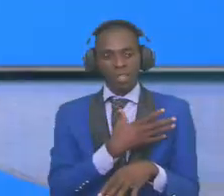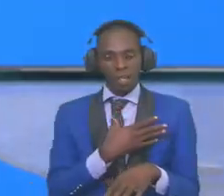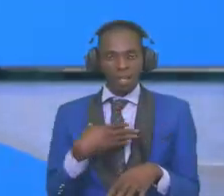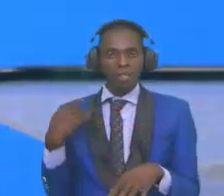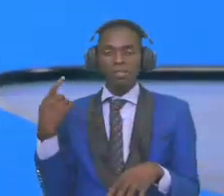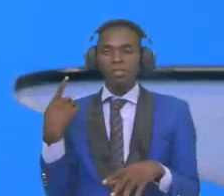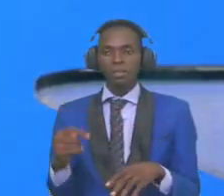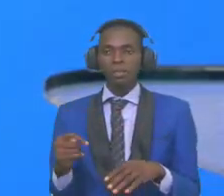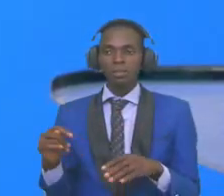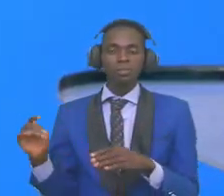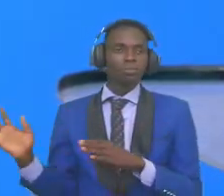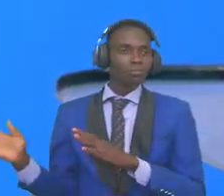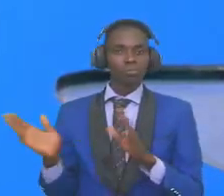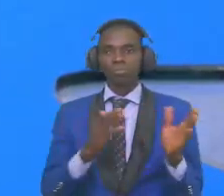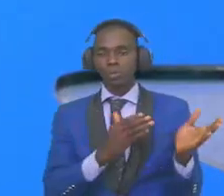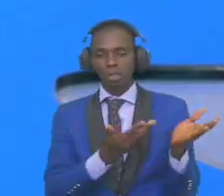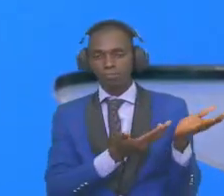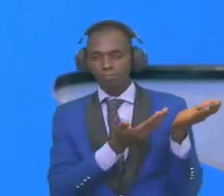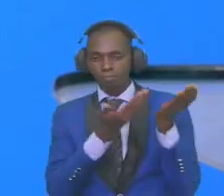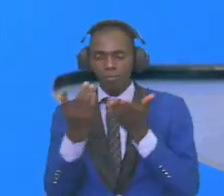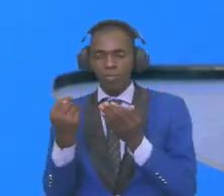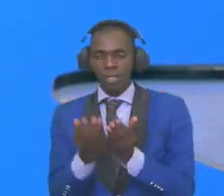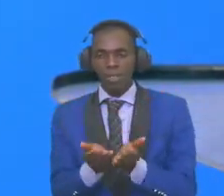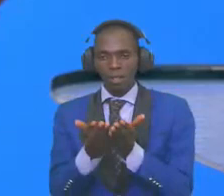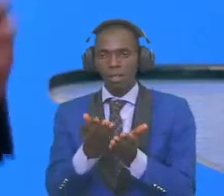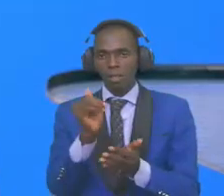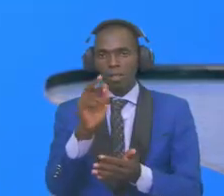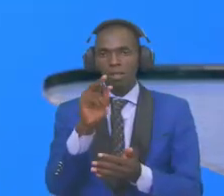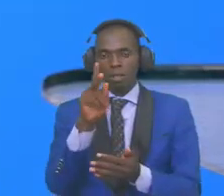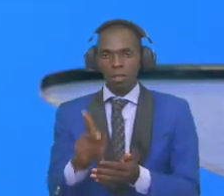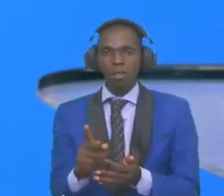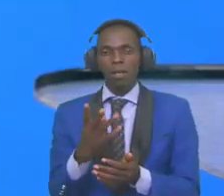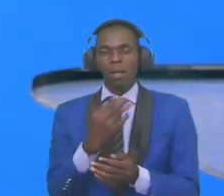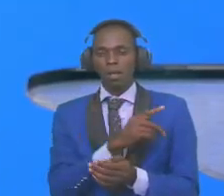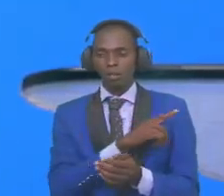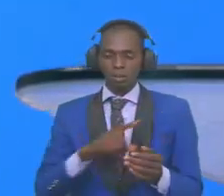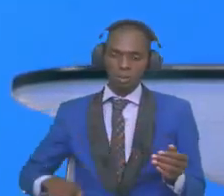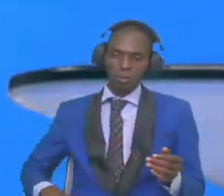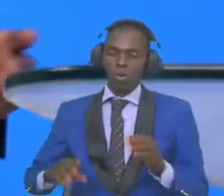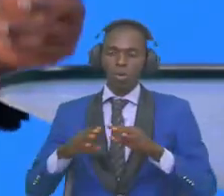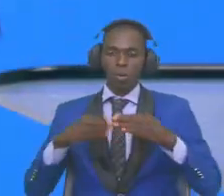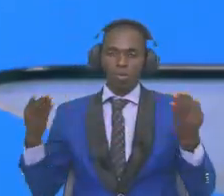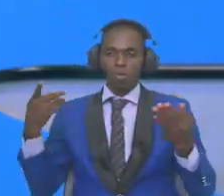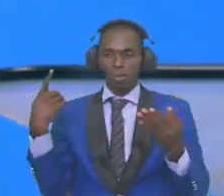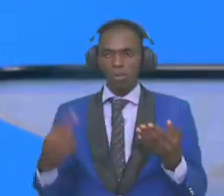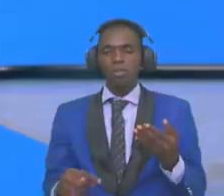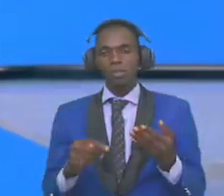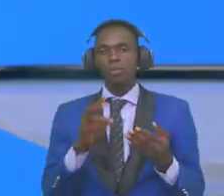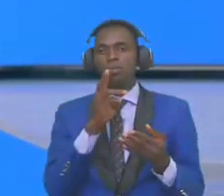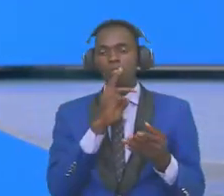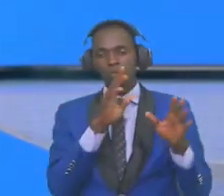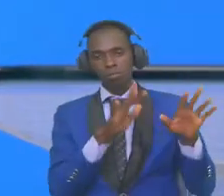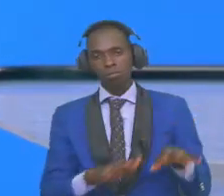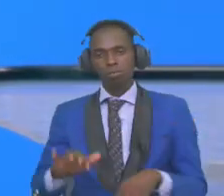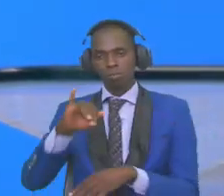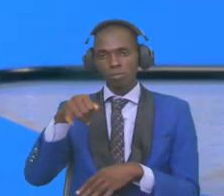step on River Jordan, and God opens River Jordan, and the people give a